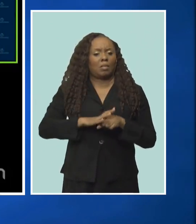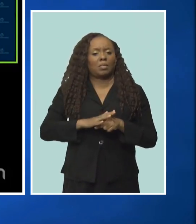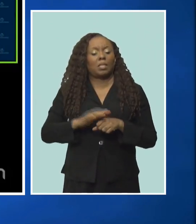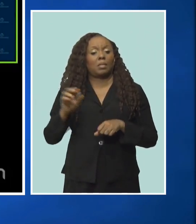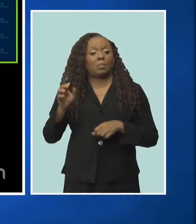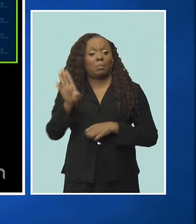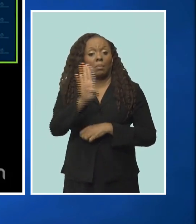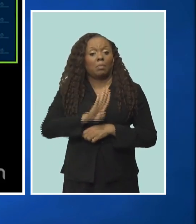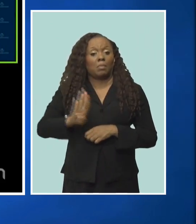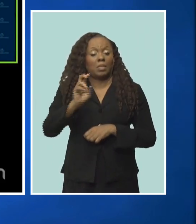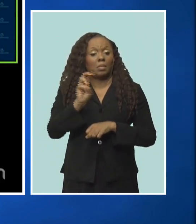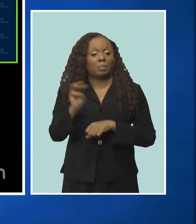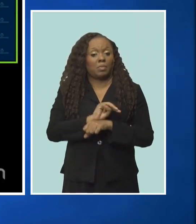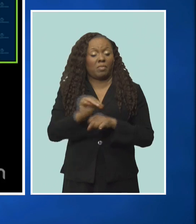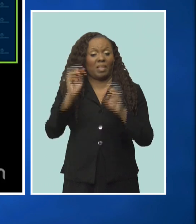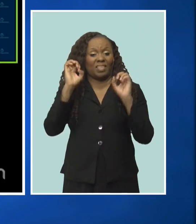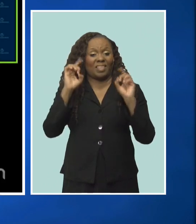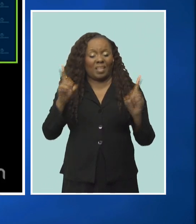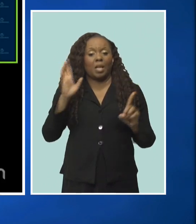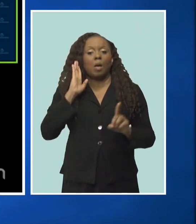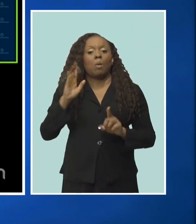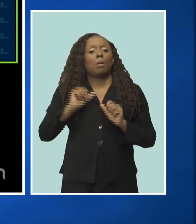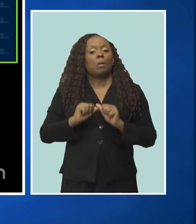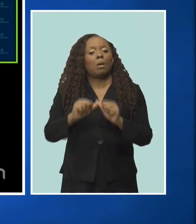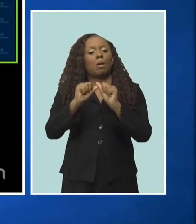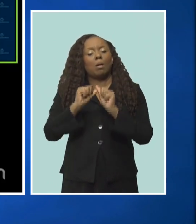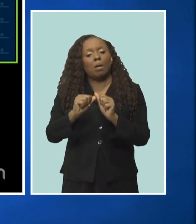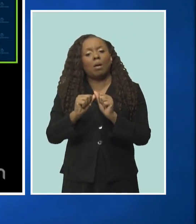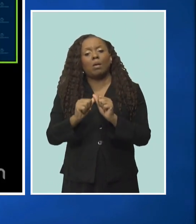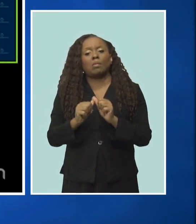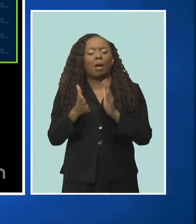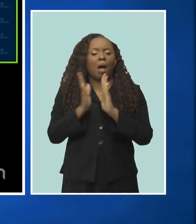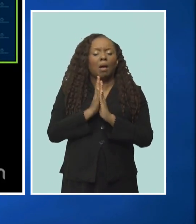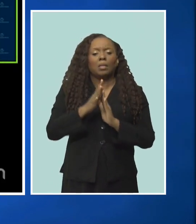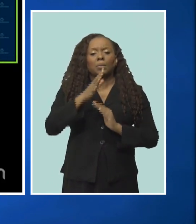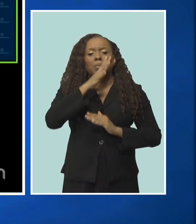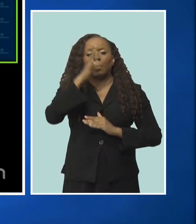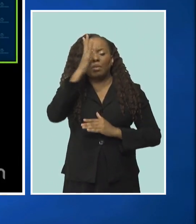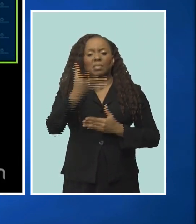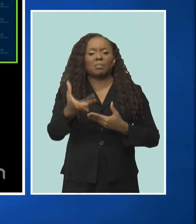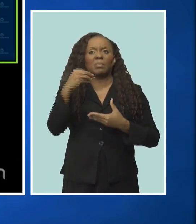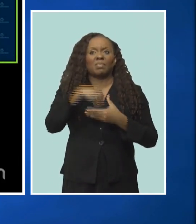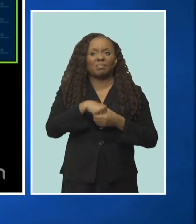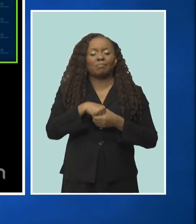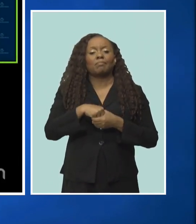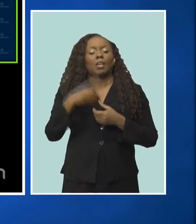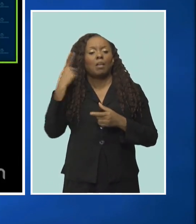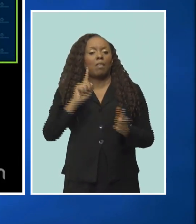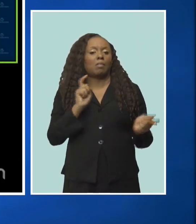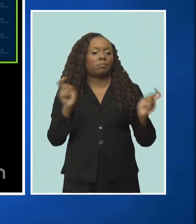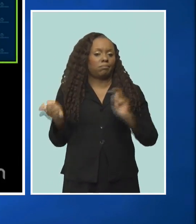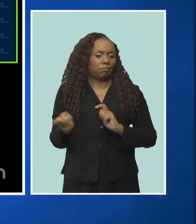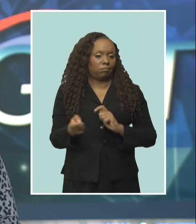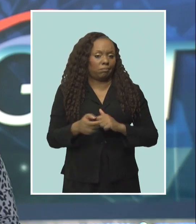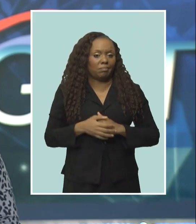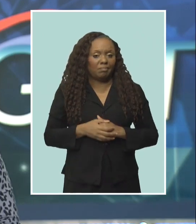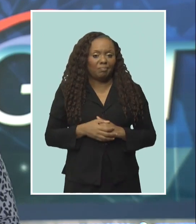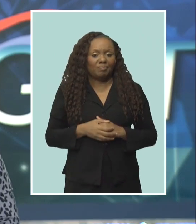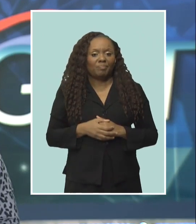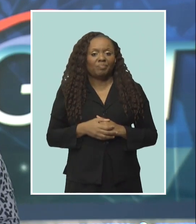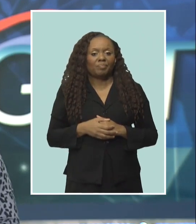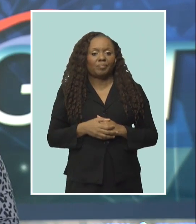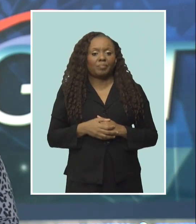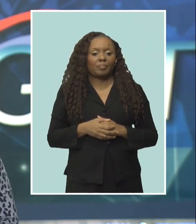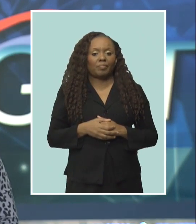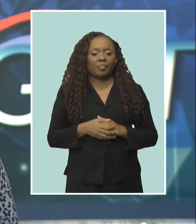of Education will continue to engage parents as we implement this transformation agenda. It